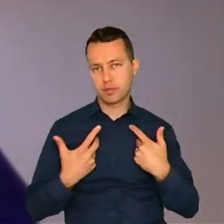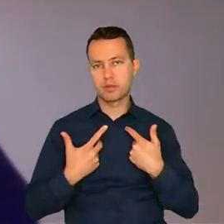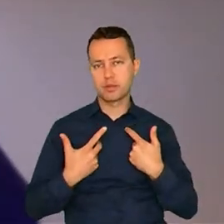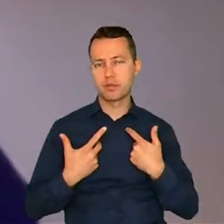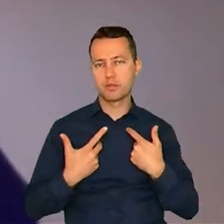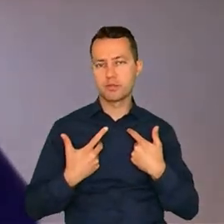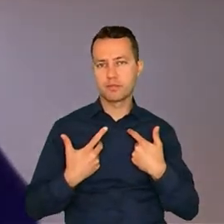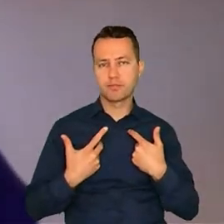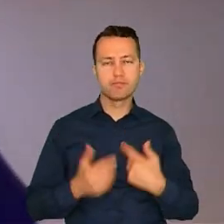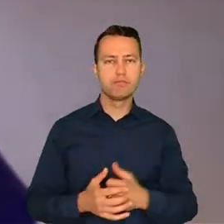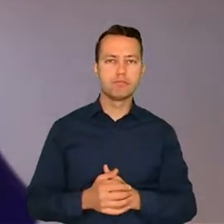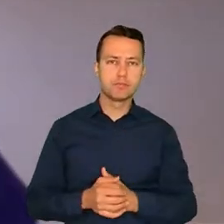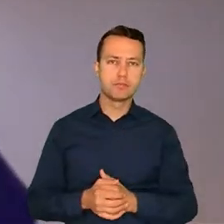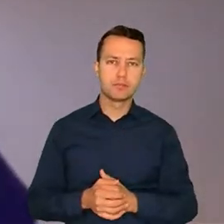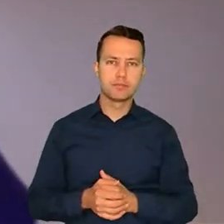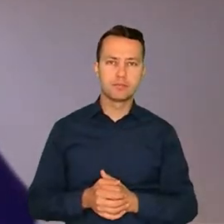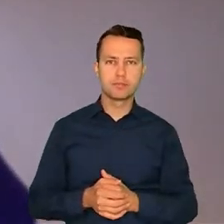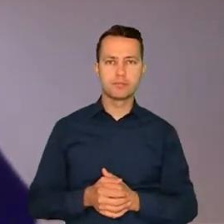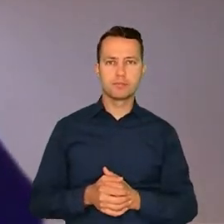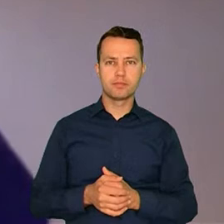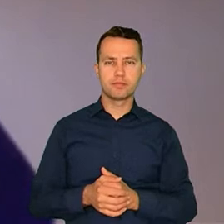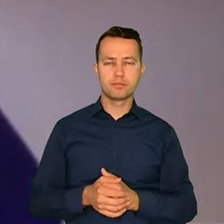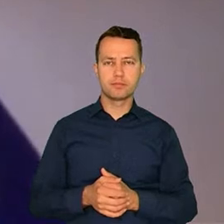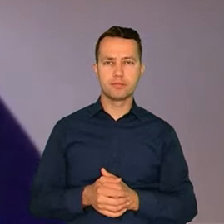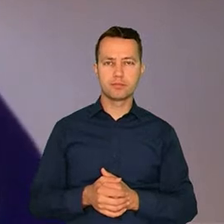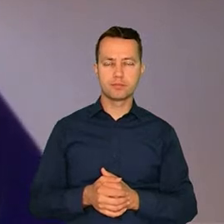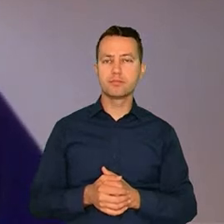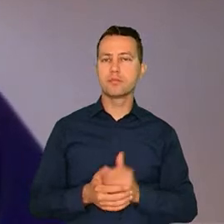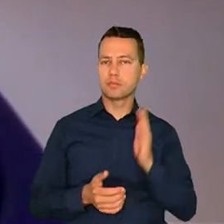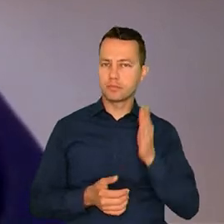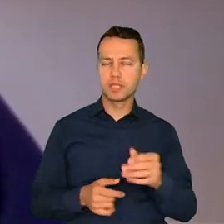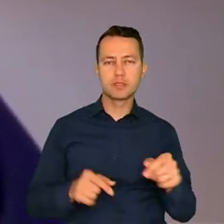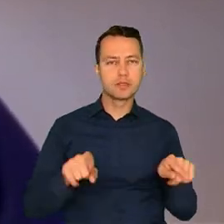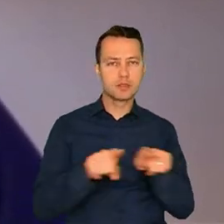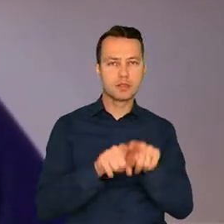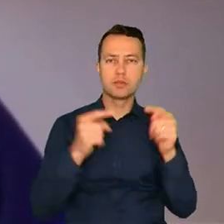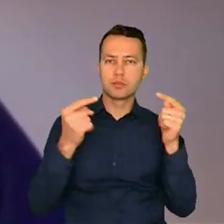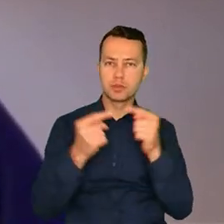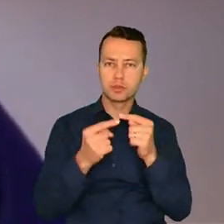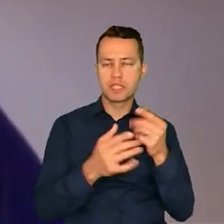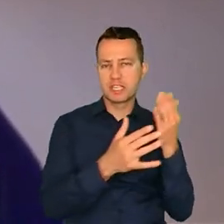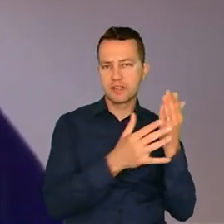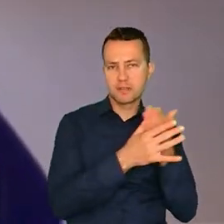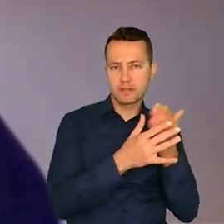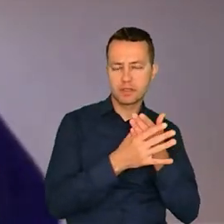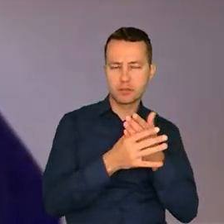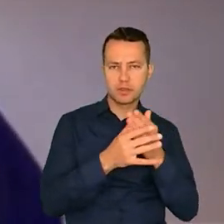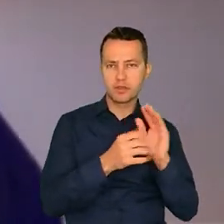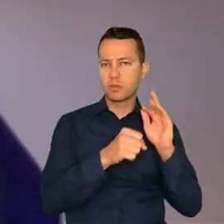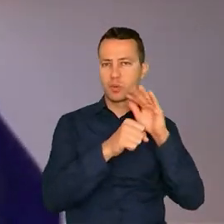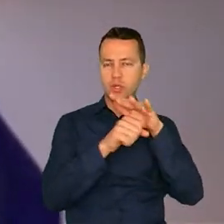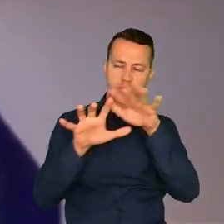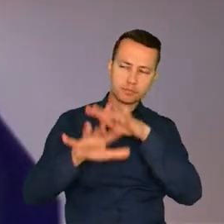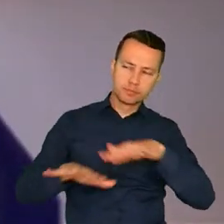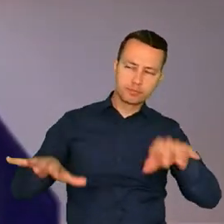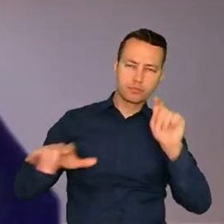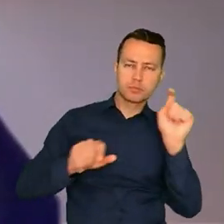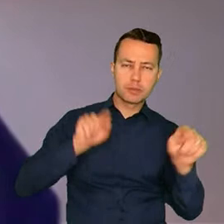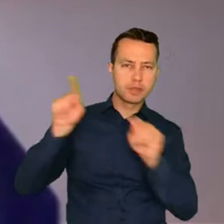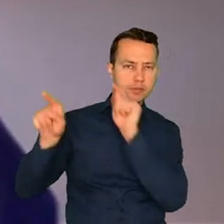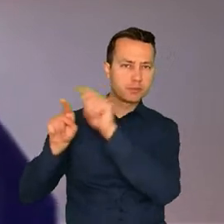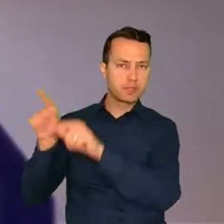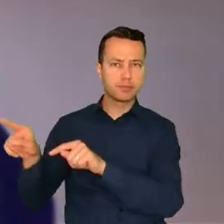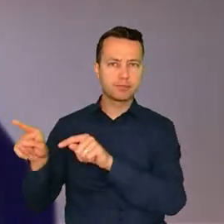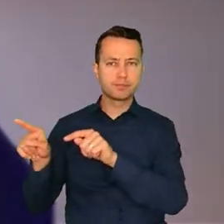environment will be connected with the human rights. So we need to also focus on those areas that will have to be diagnosed by